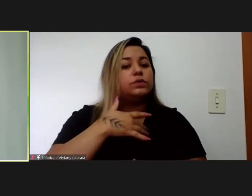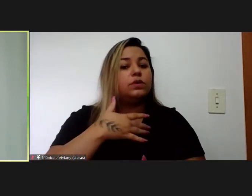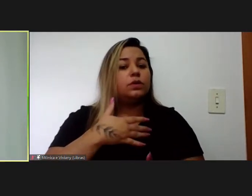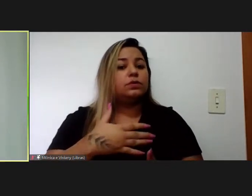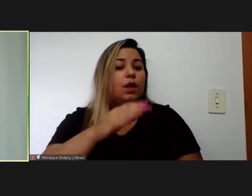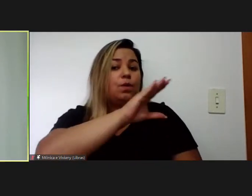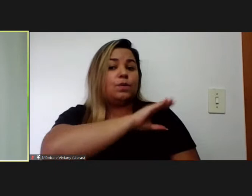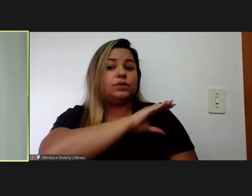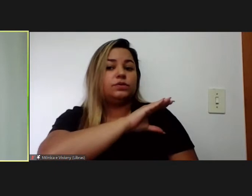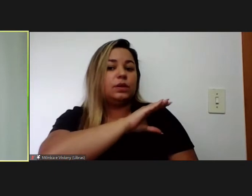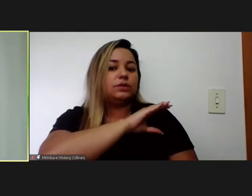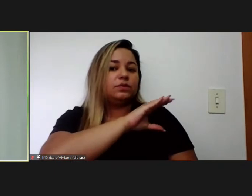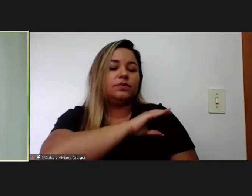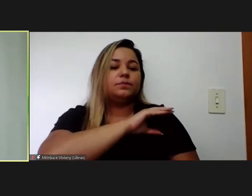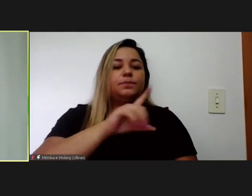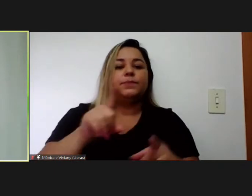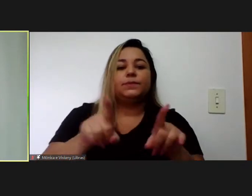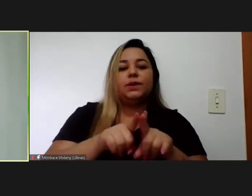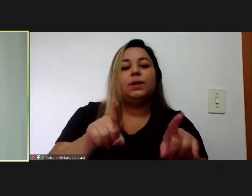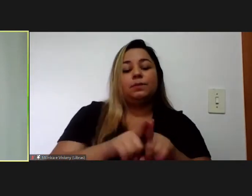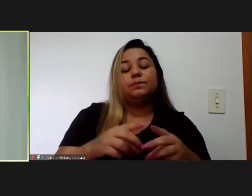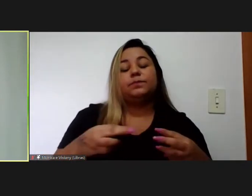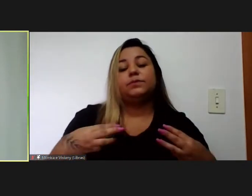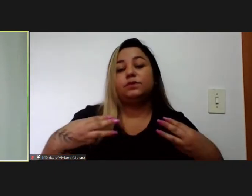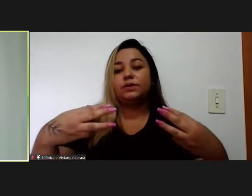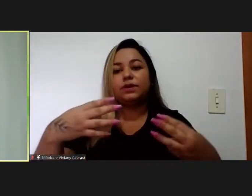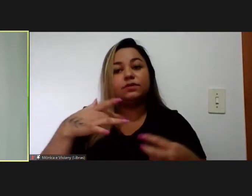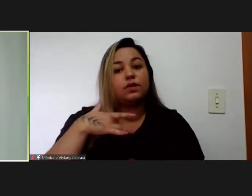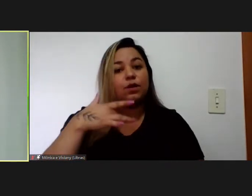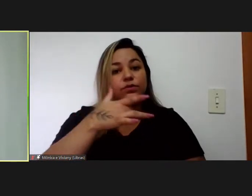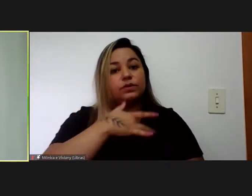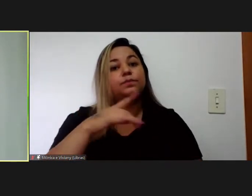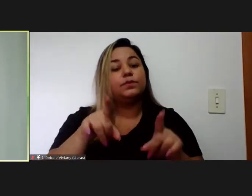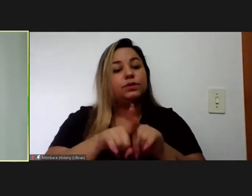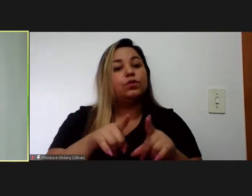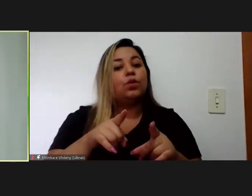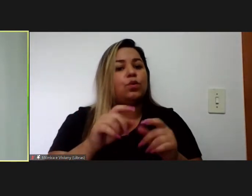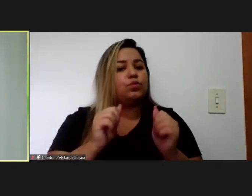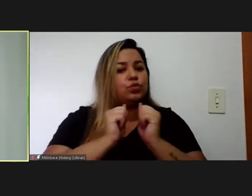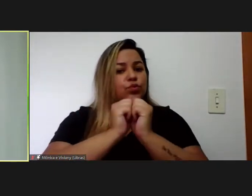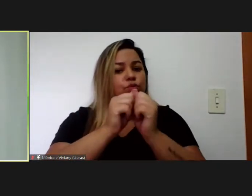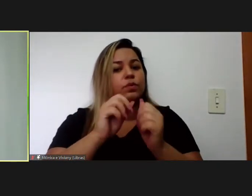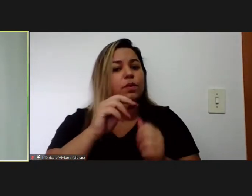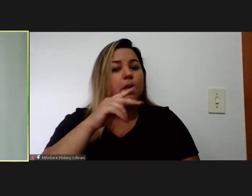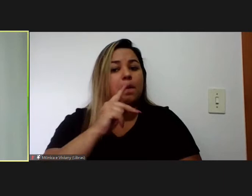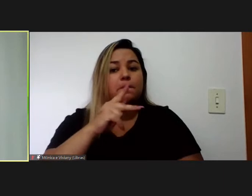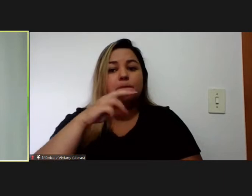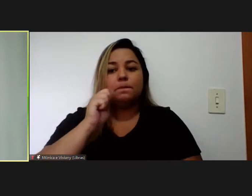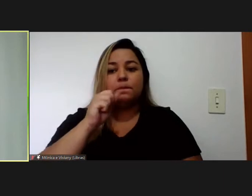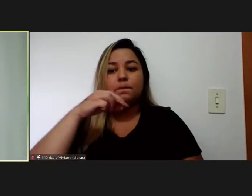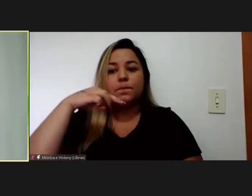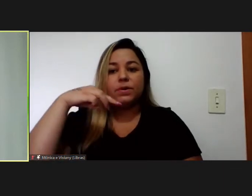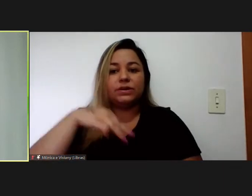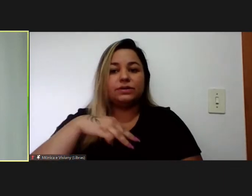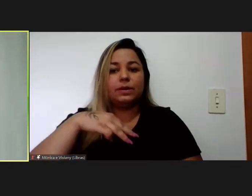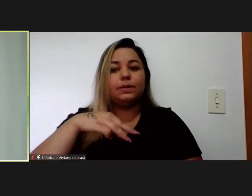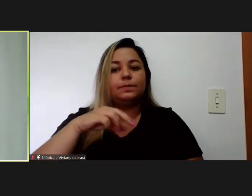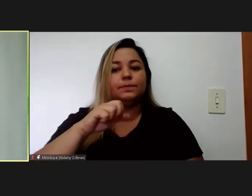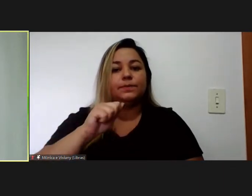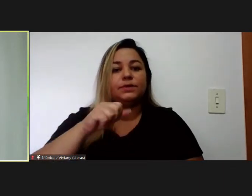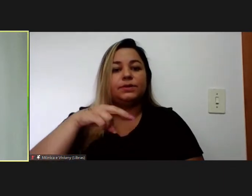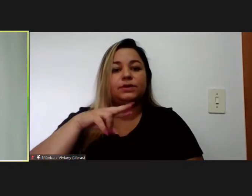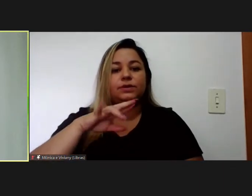Health in the coordination of food and nutrition from the Ministry of Health with